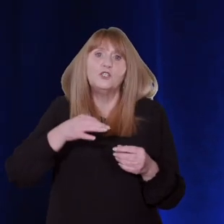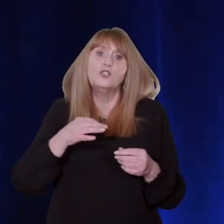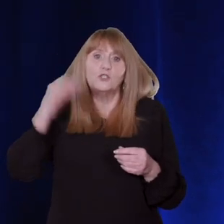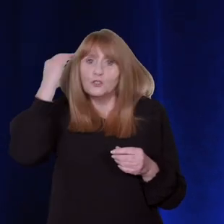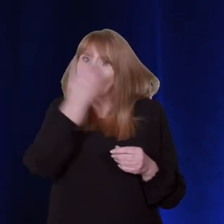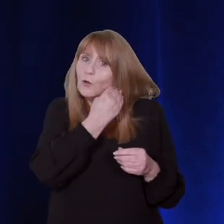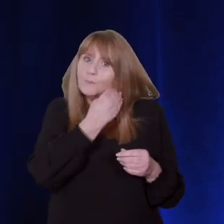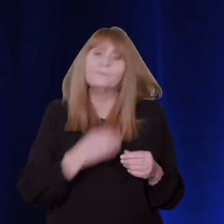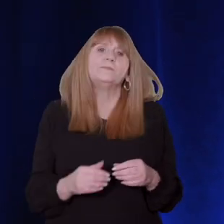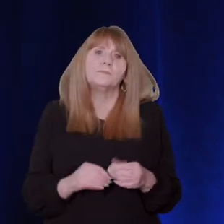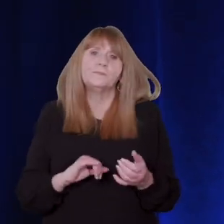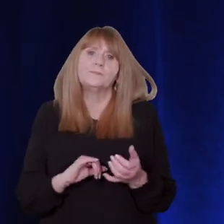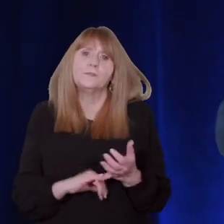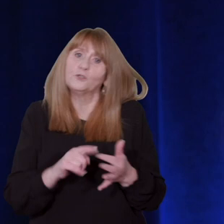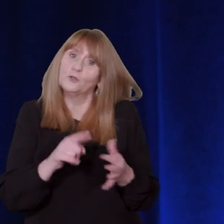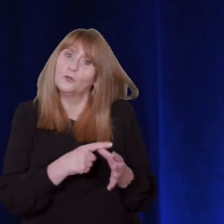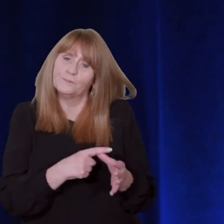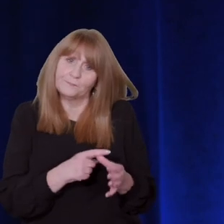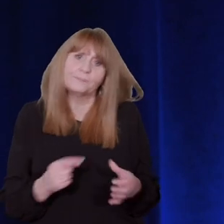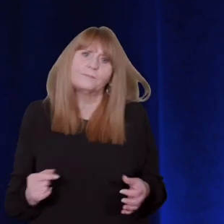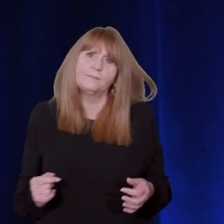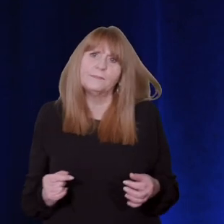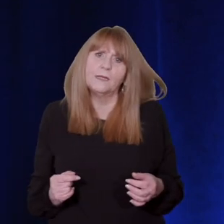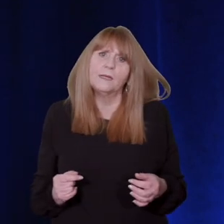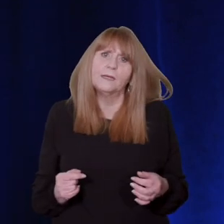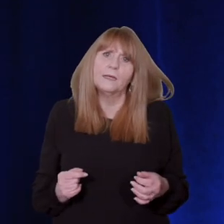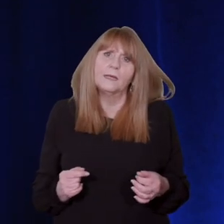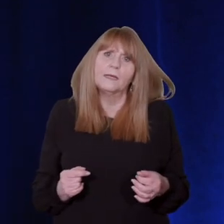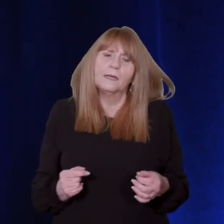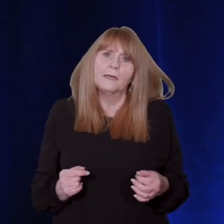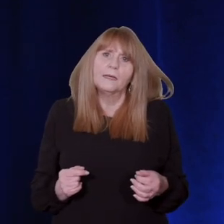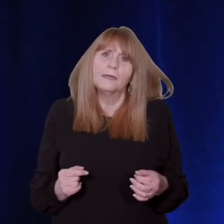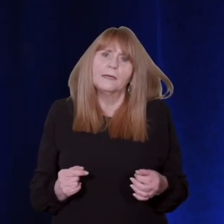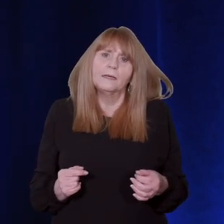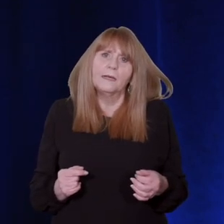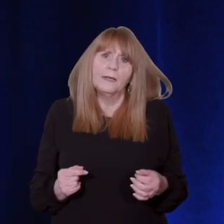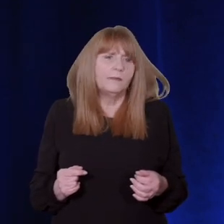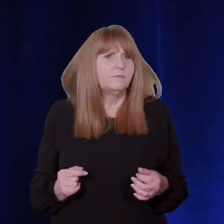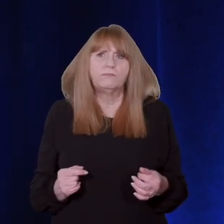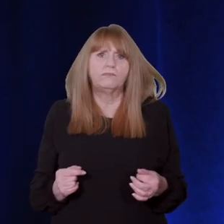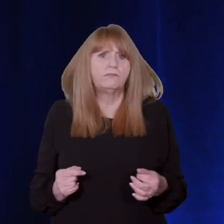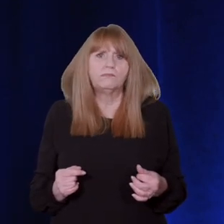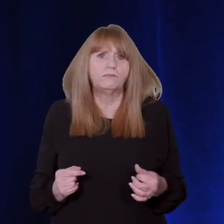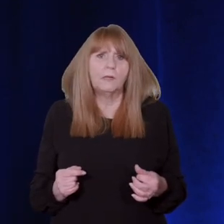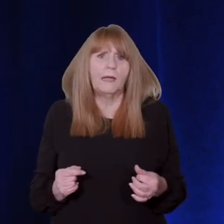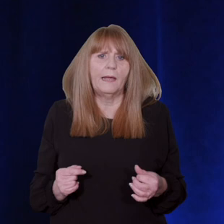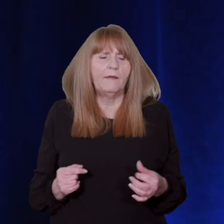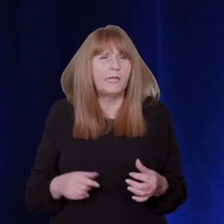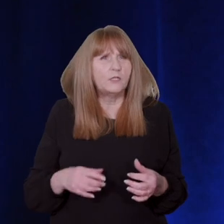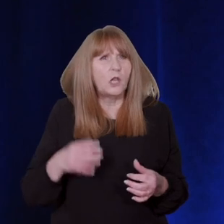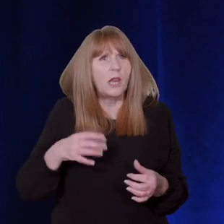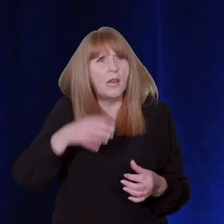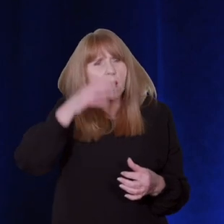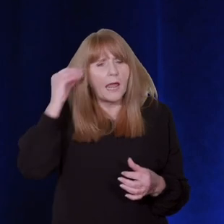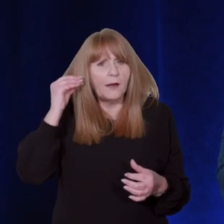very, very reluctant to just follow instructions. I've had to learn to become a follower. I wasn't